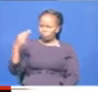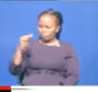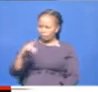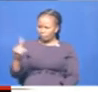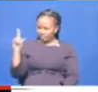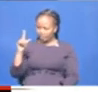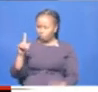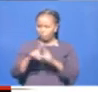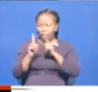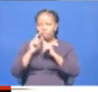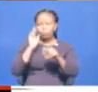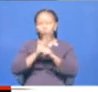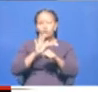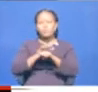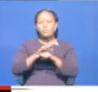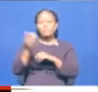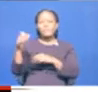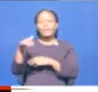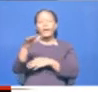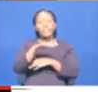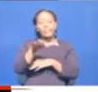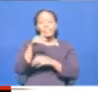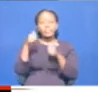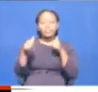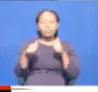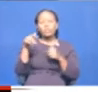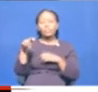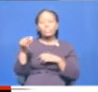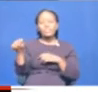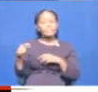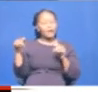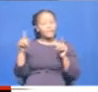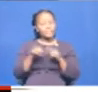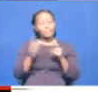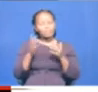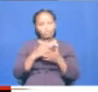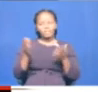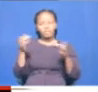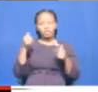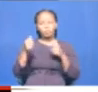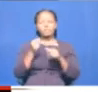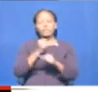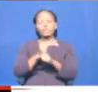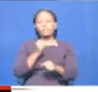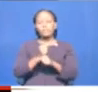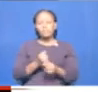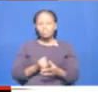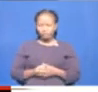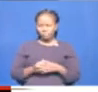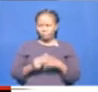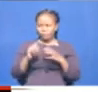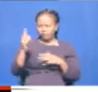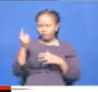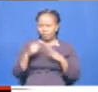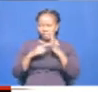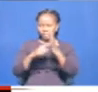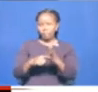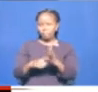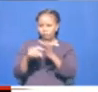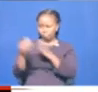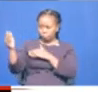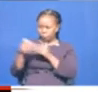that do demand that kind of facilities that are underserved. A good example being the corridor of the Thika Superhighway,